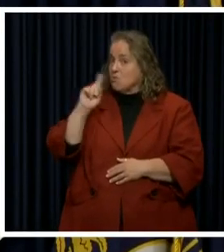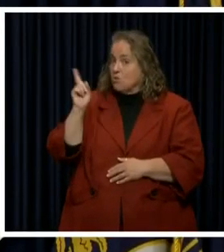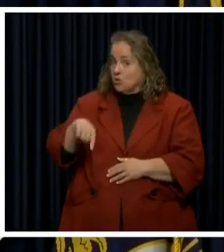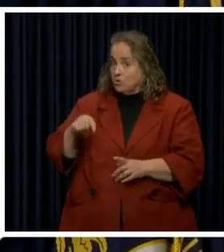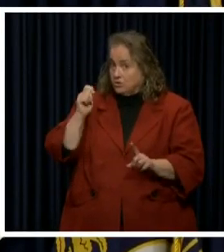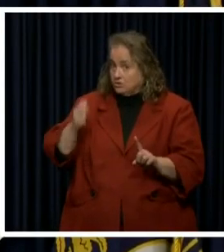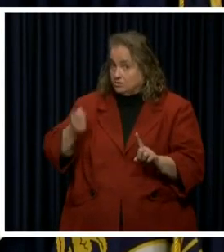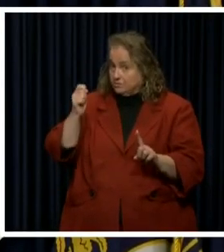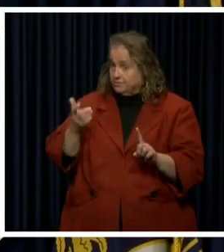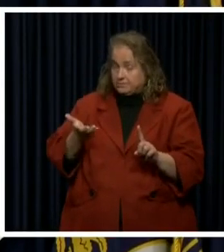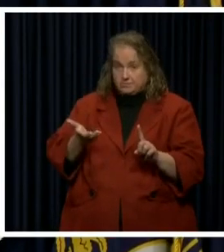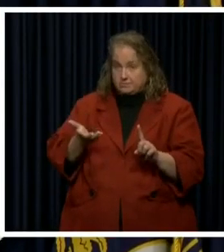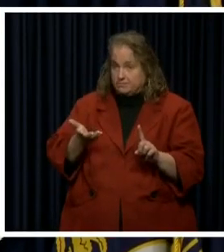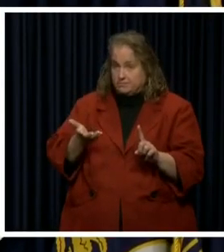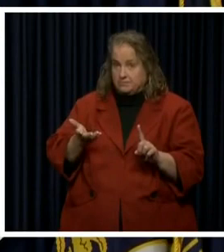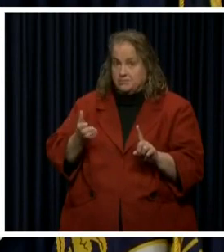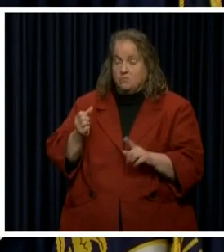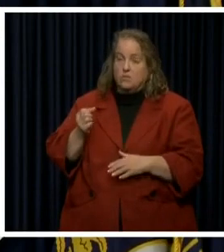order. I